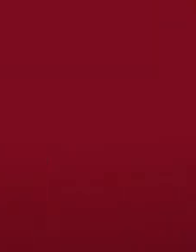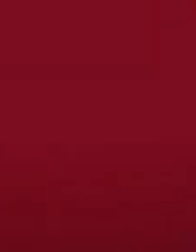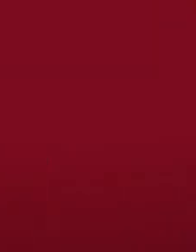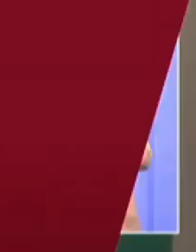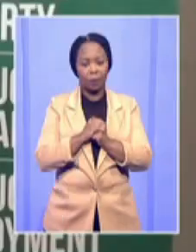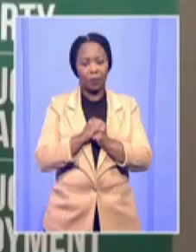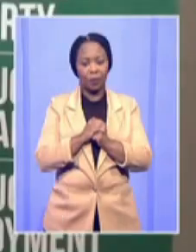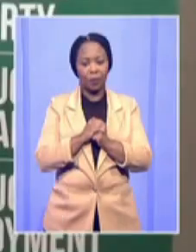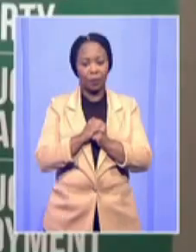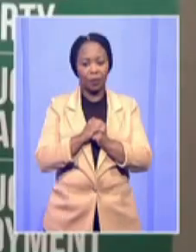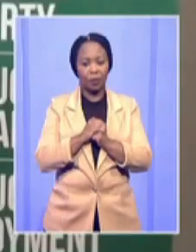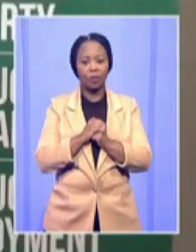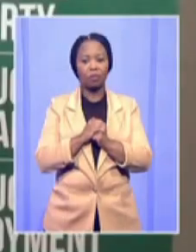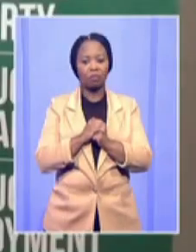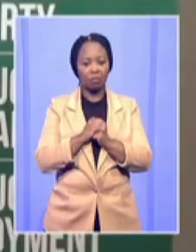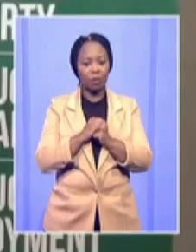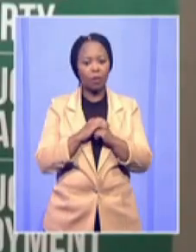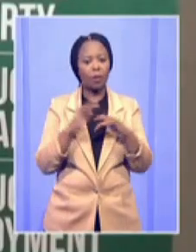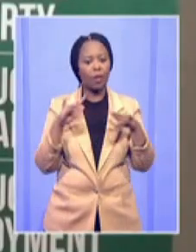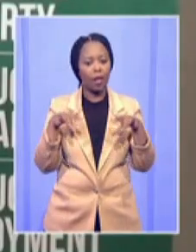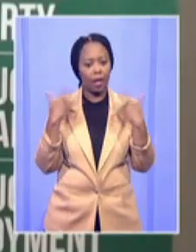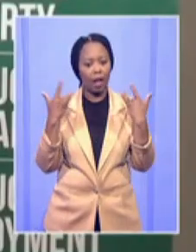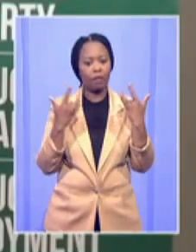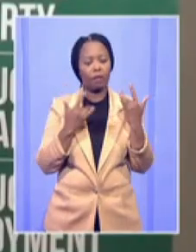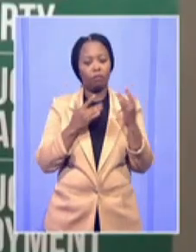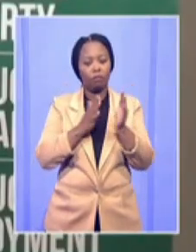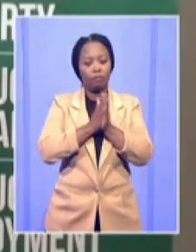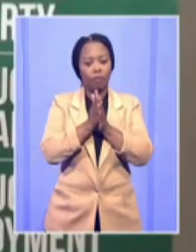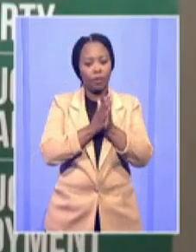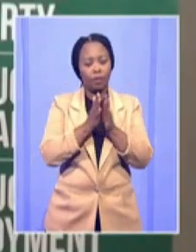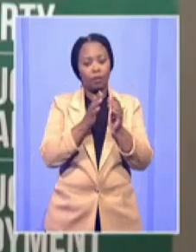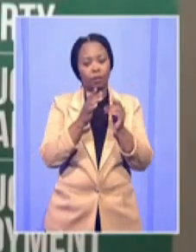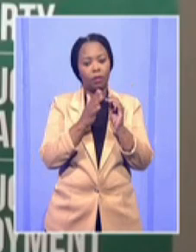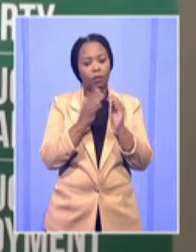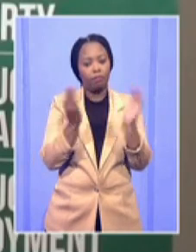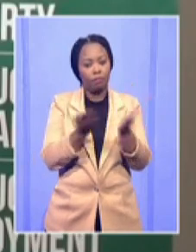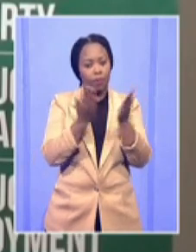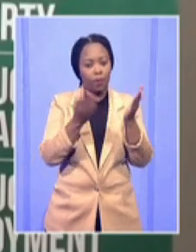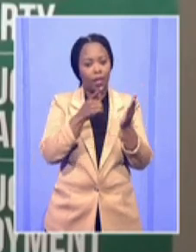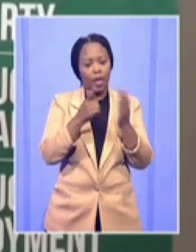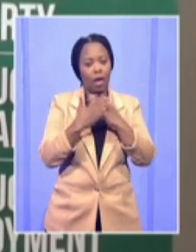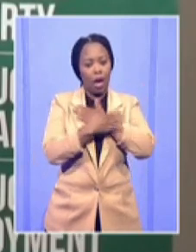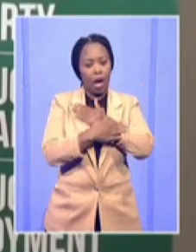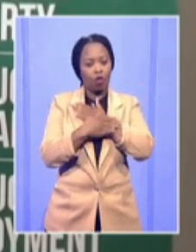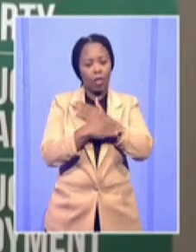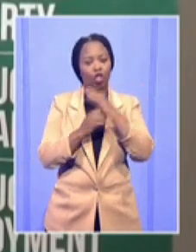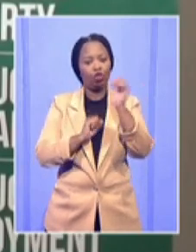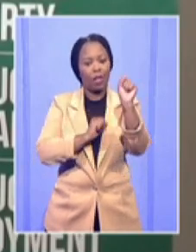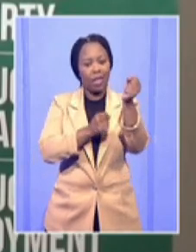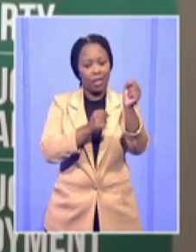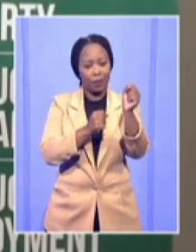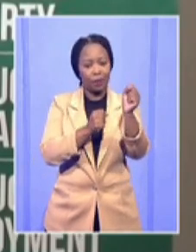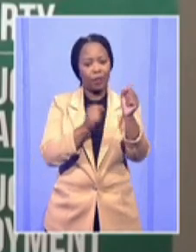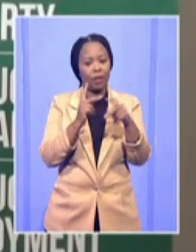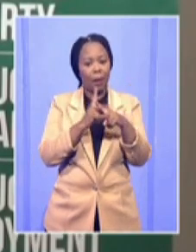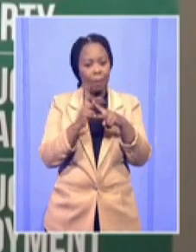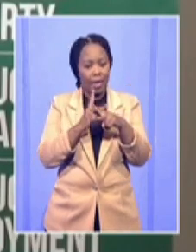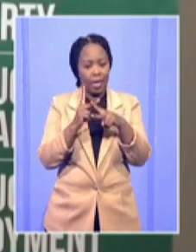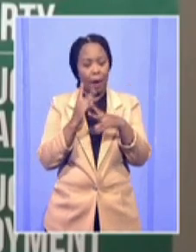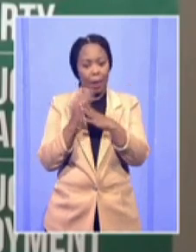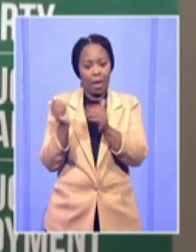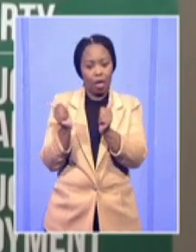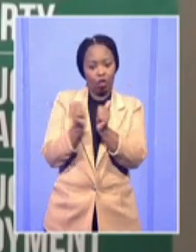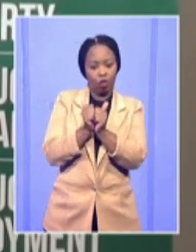Lives, inspiring a nation. NRF, through its strategy, partnerships, planning and partnership division, was able